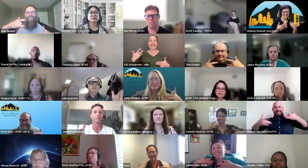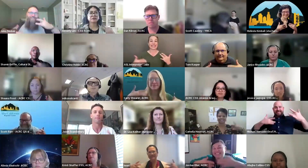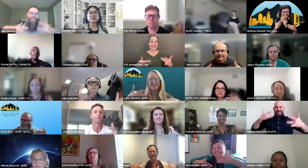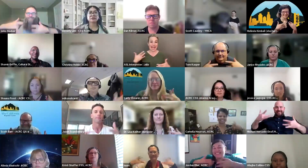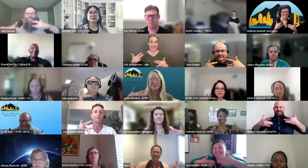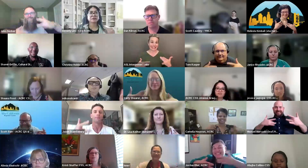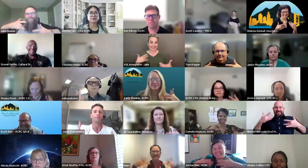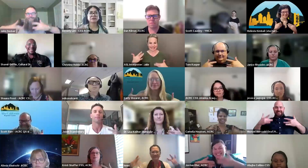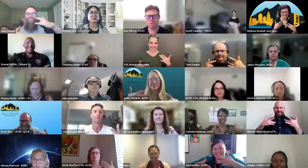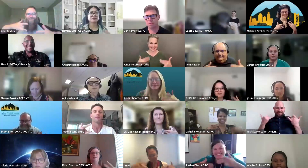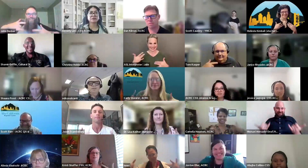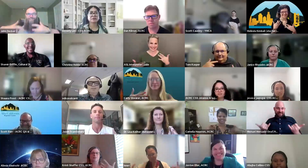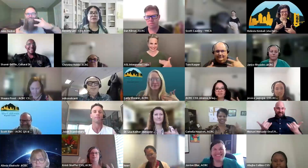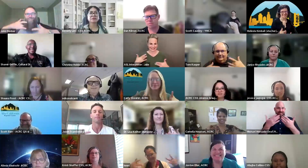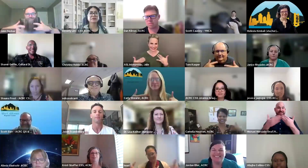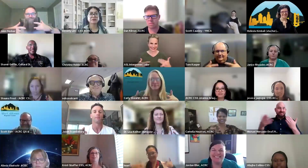and then excited.